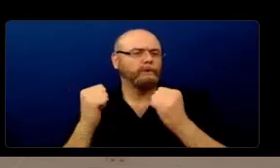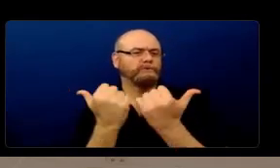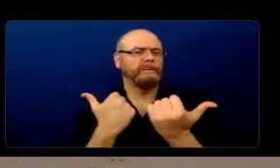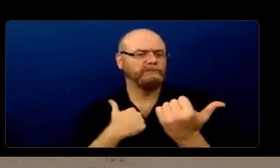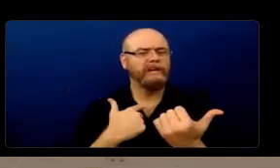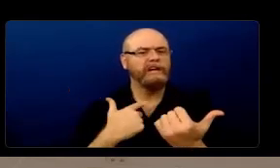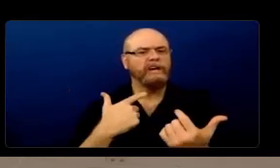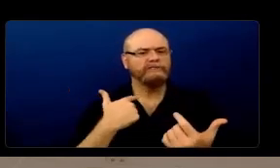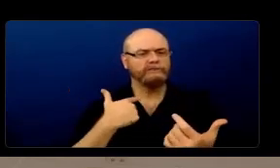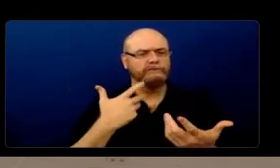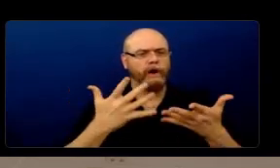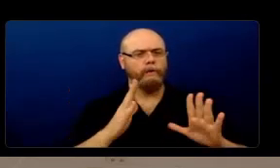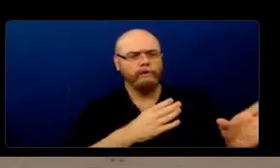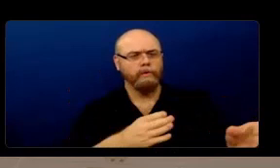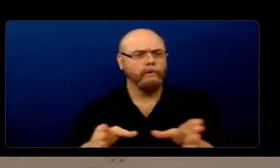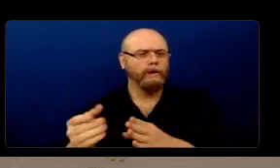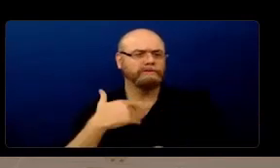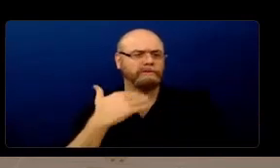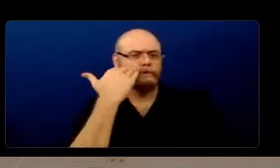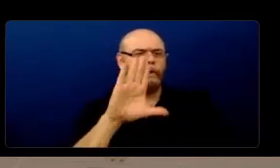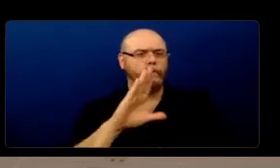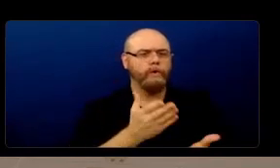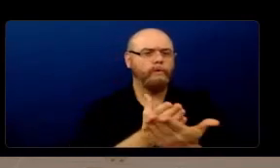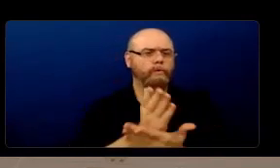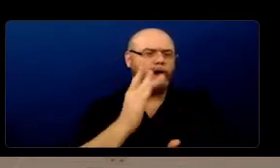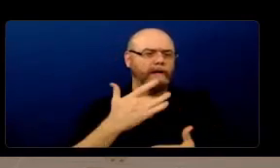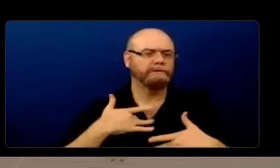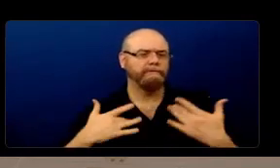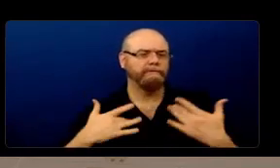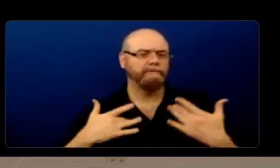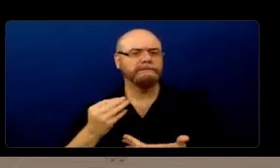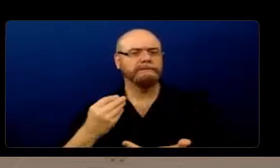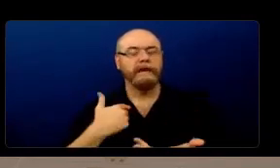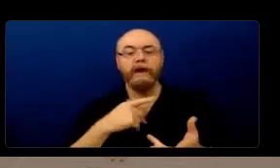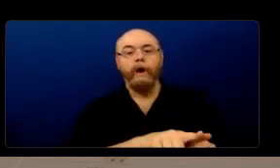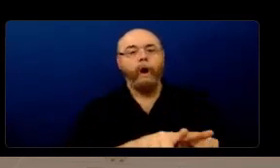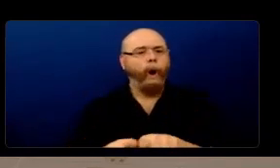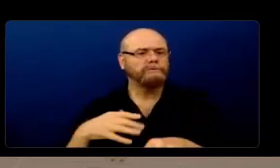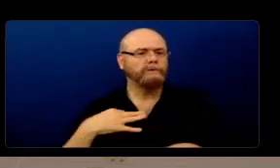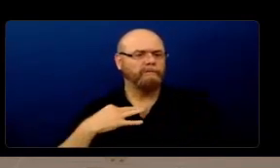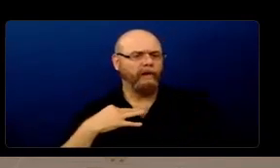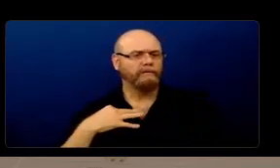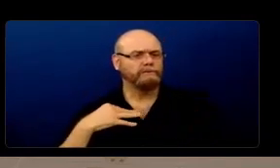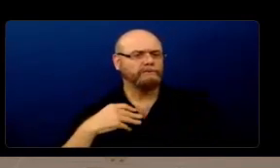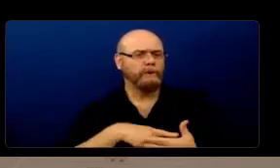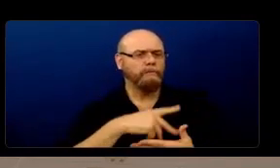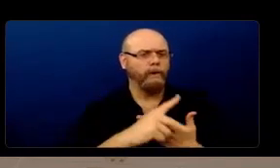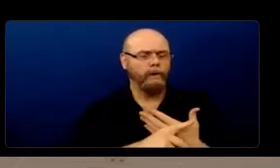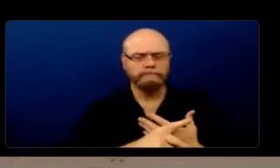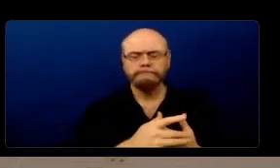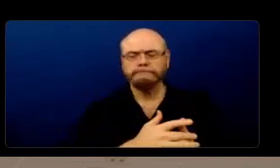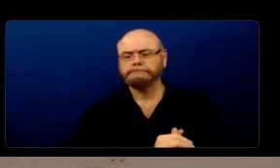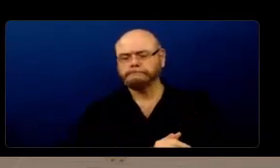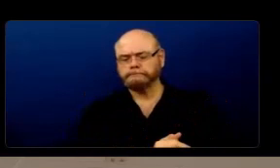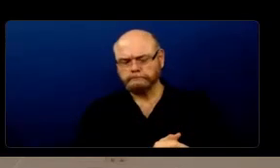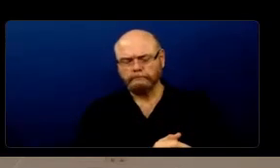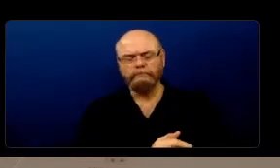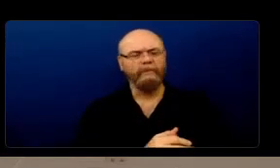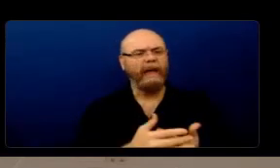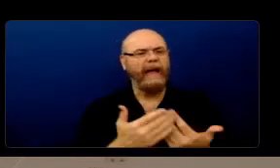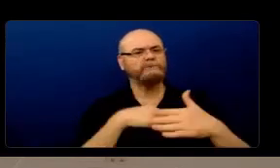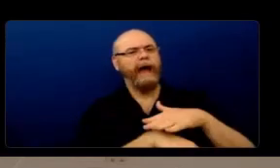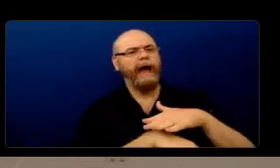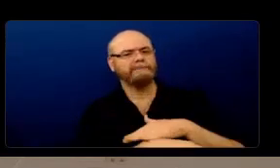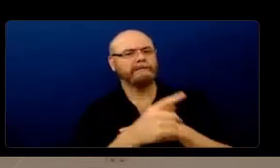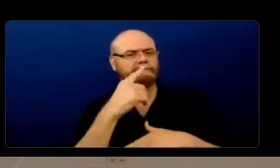events, continuing legal education programs, and volunteer opportunities, all aimed at increasing access to justice for